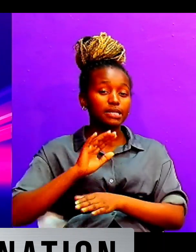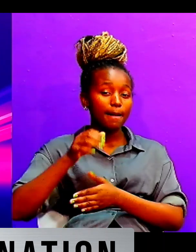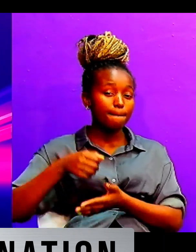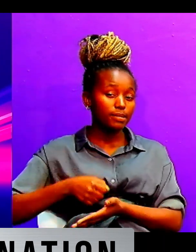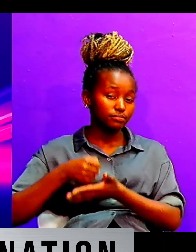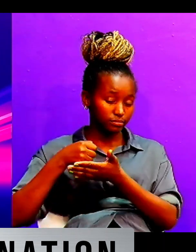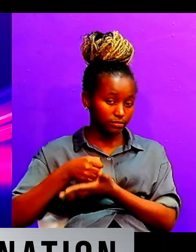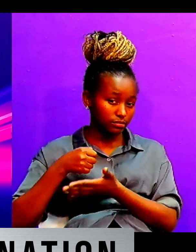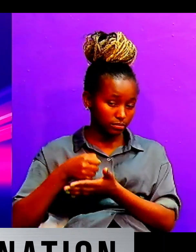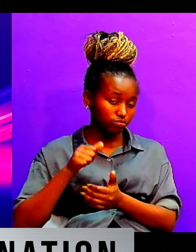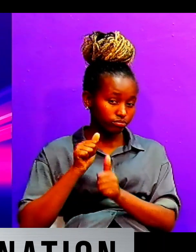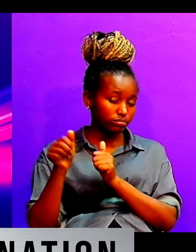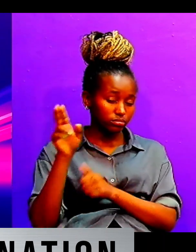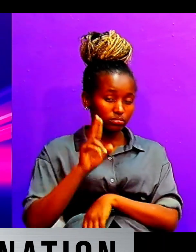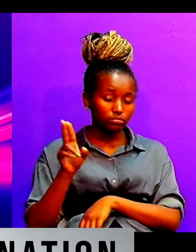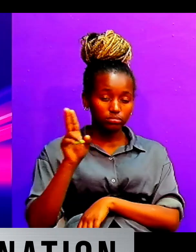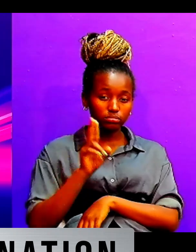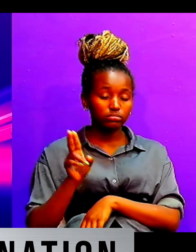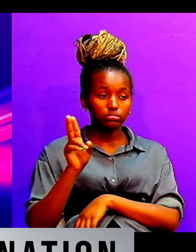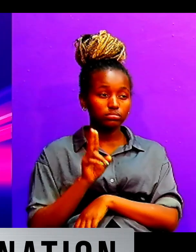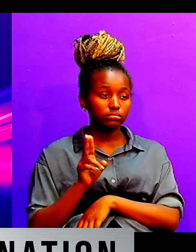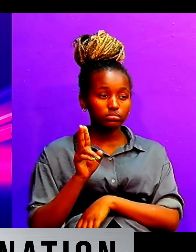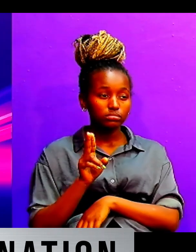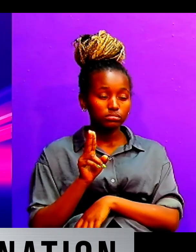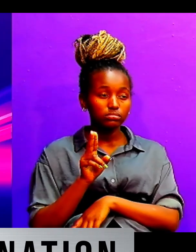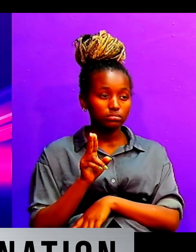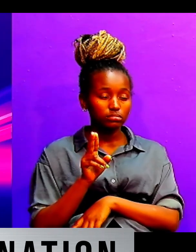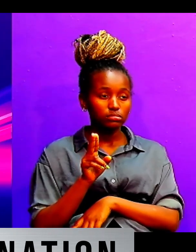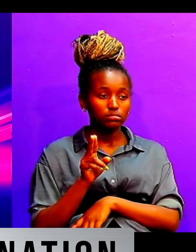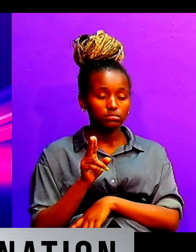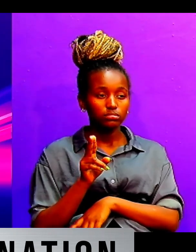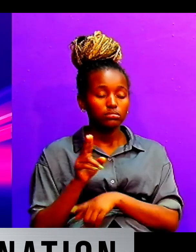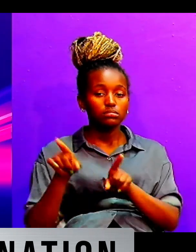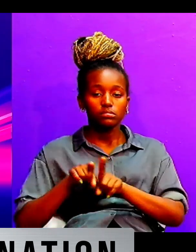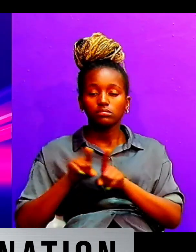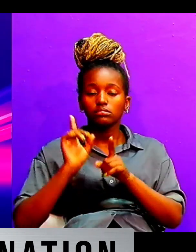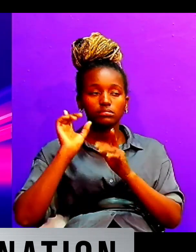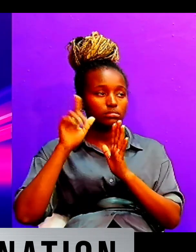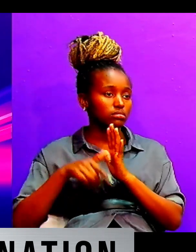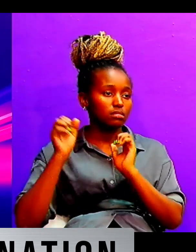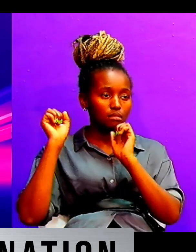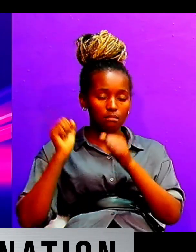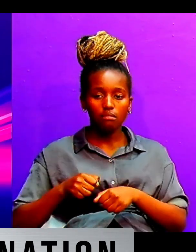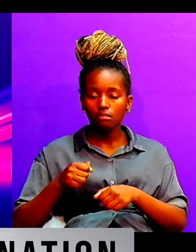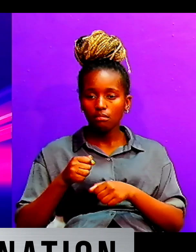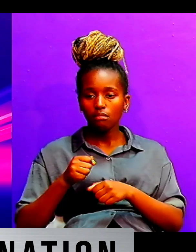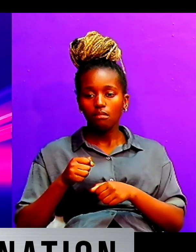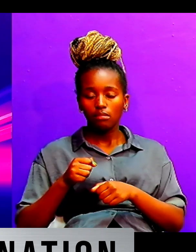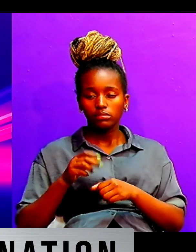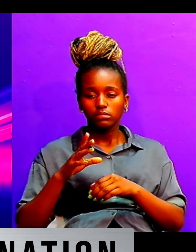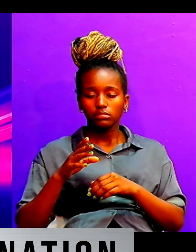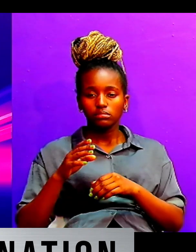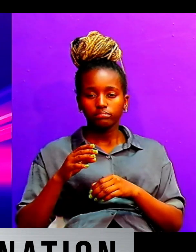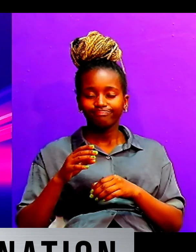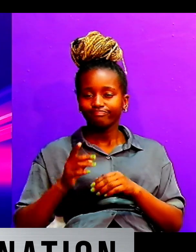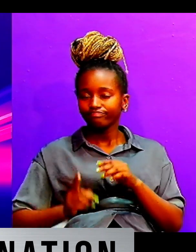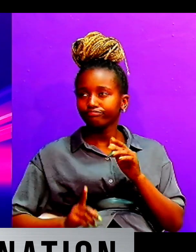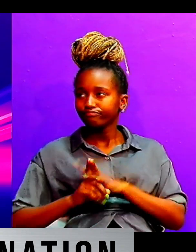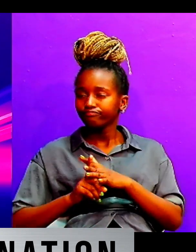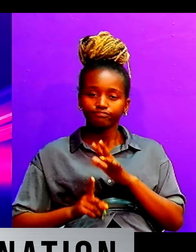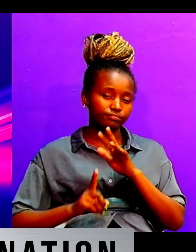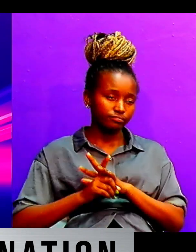that, of course, is working for us, so that we can also raise our issues or do